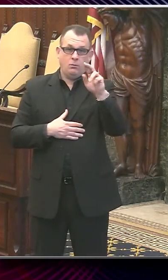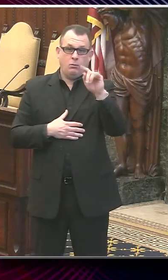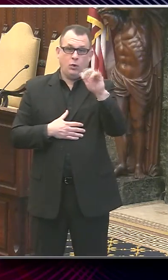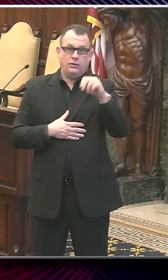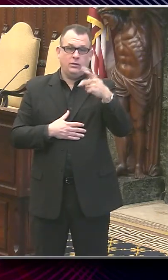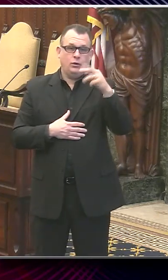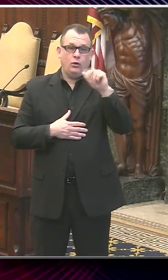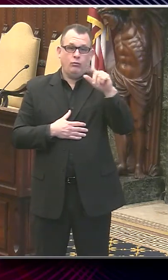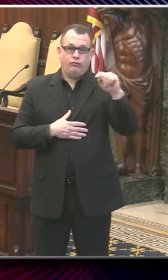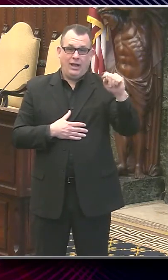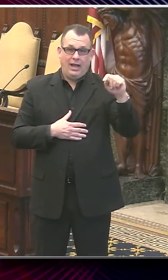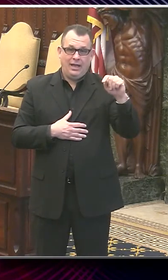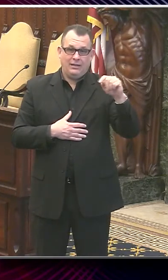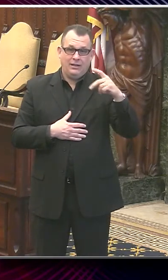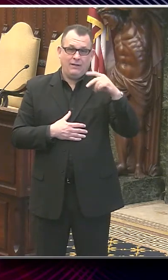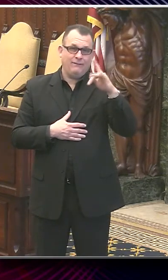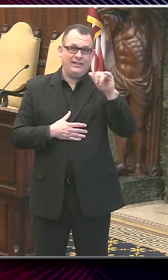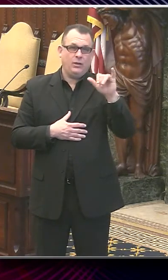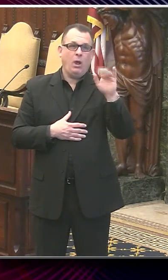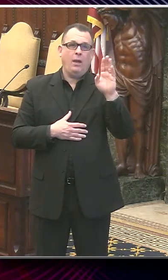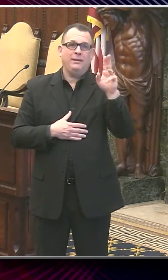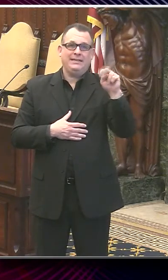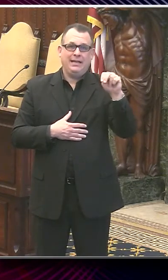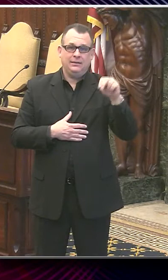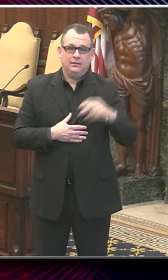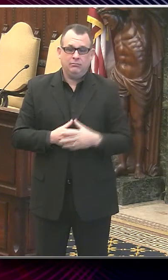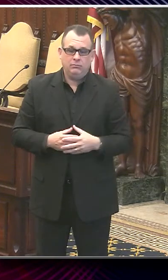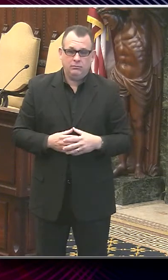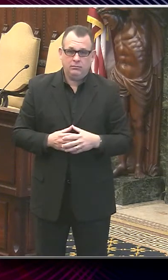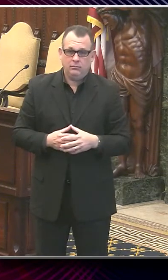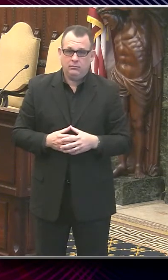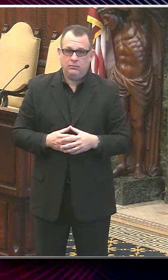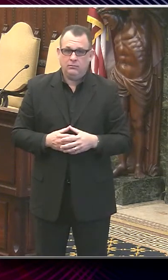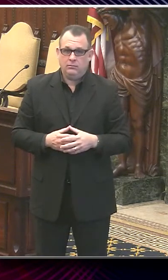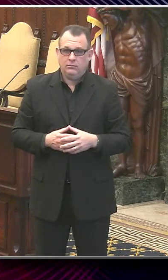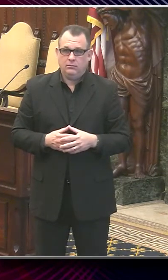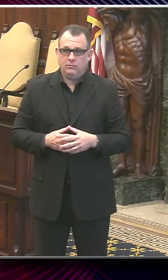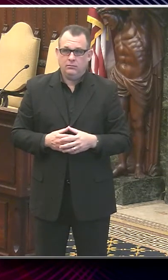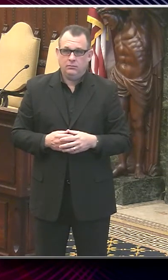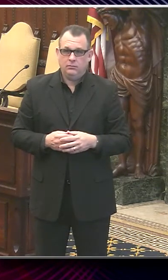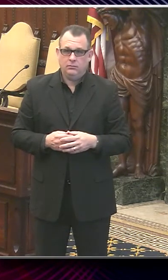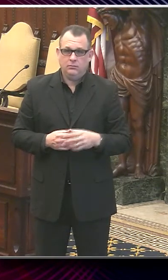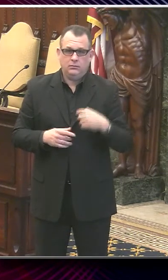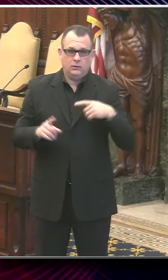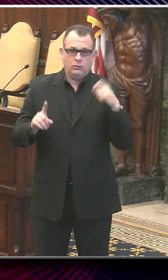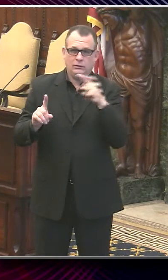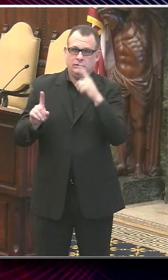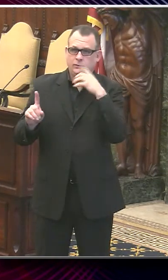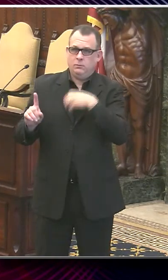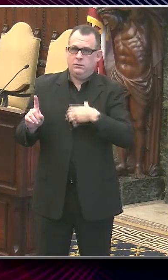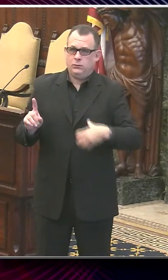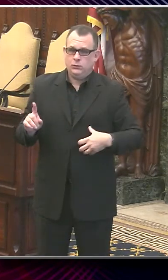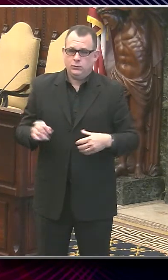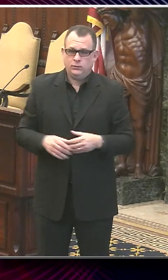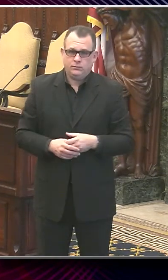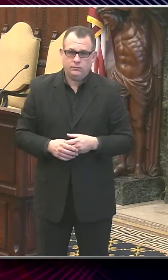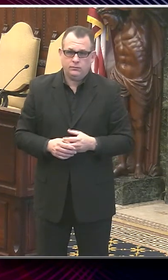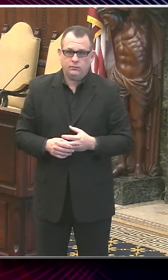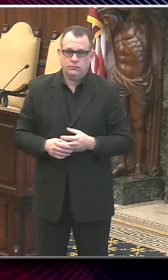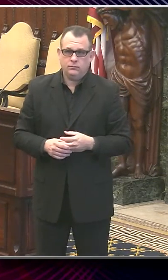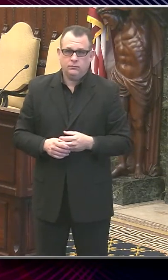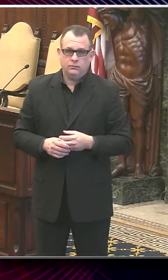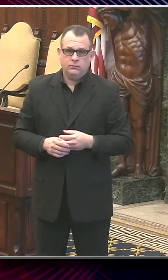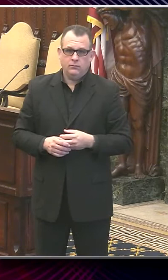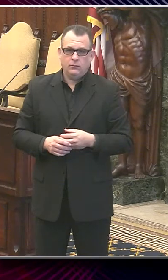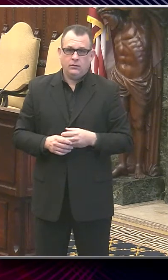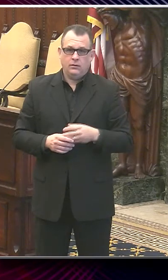up. Thank you. Question for the mayor or Tumar regarding